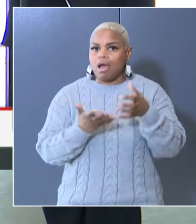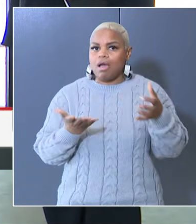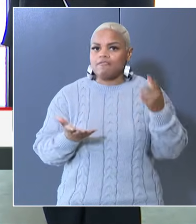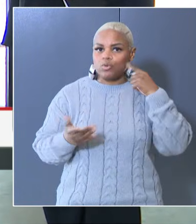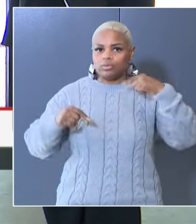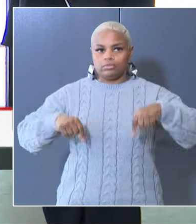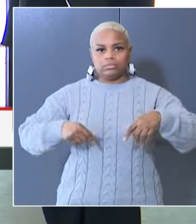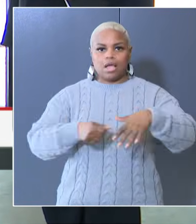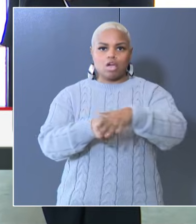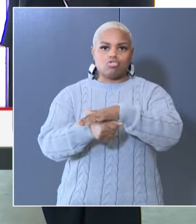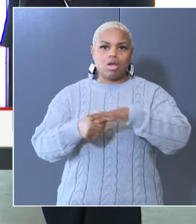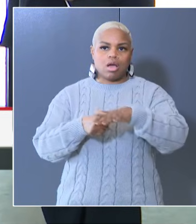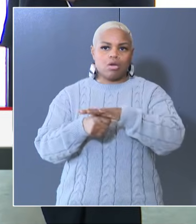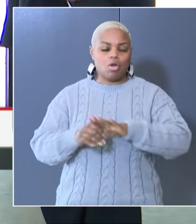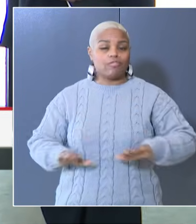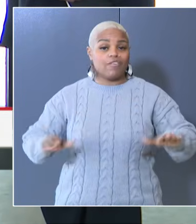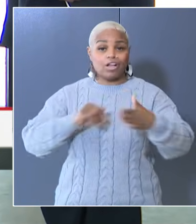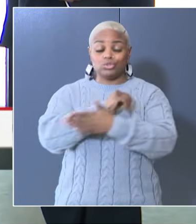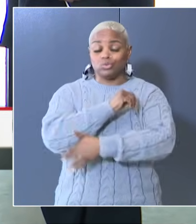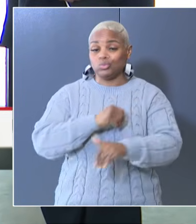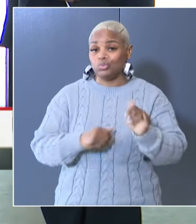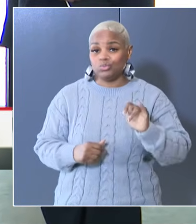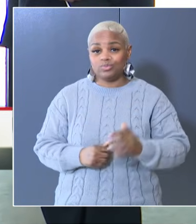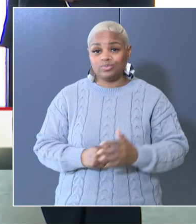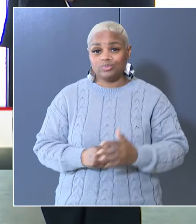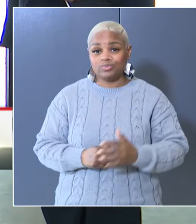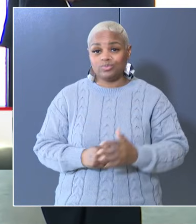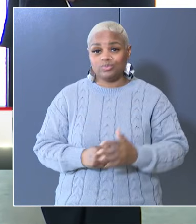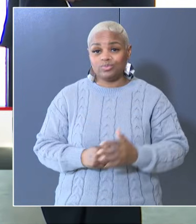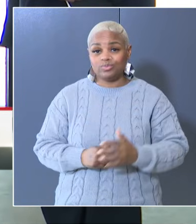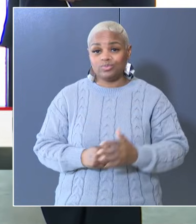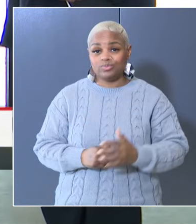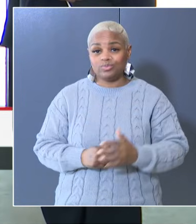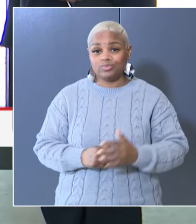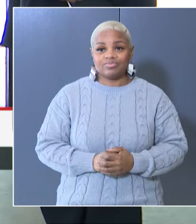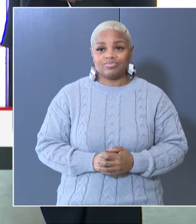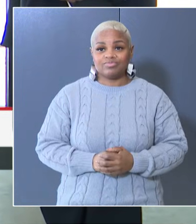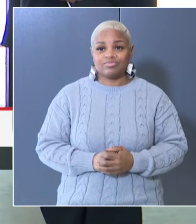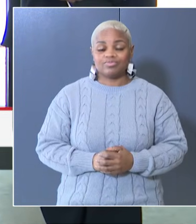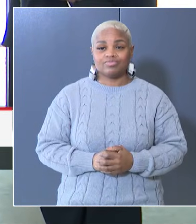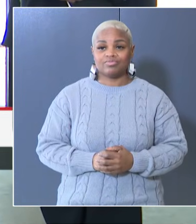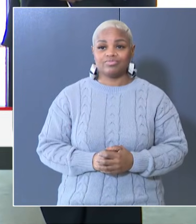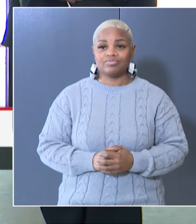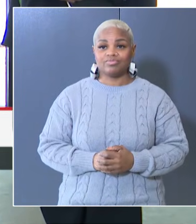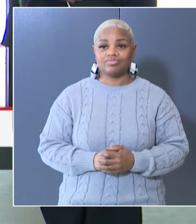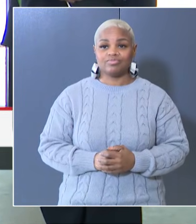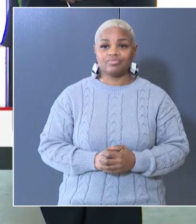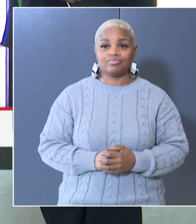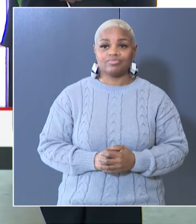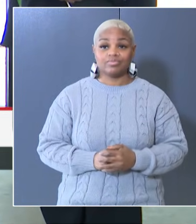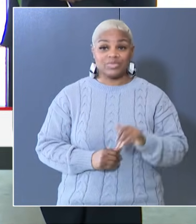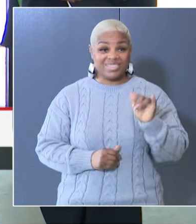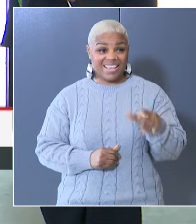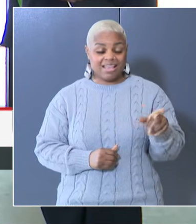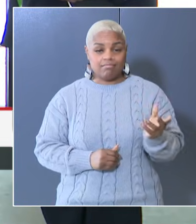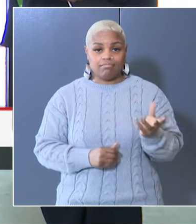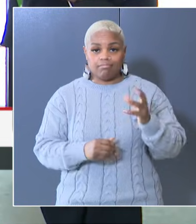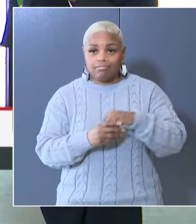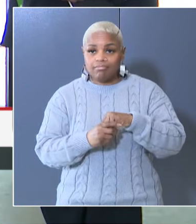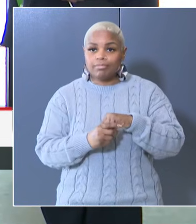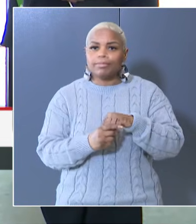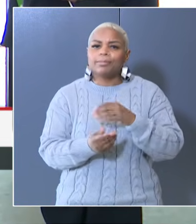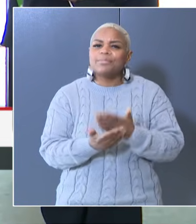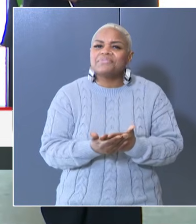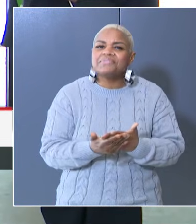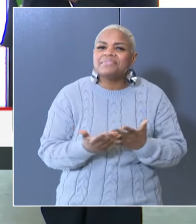deals all over the country. The fact that they delivered and sustained their efforts with this project reflects the fact that they are our family,